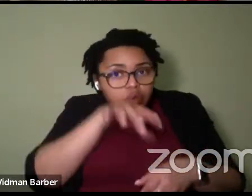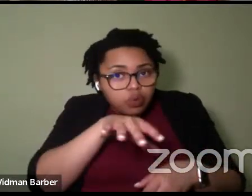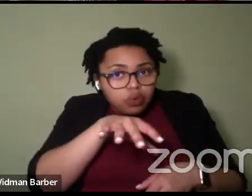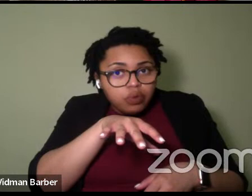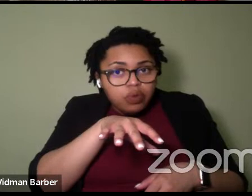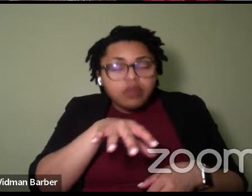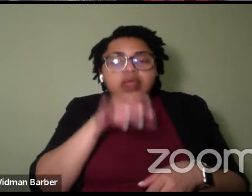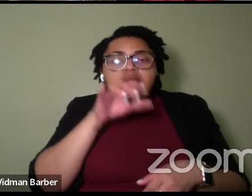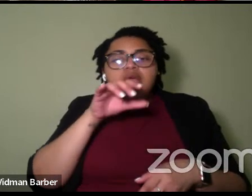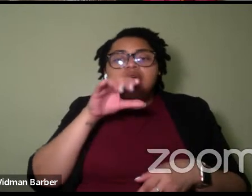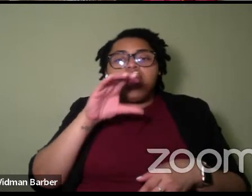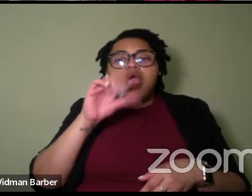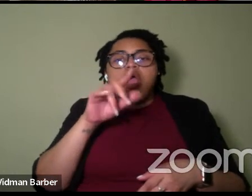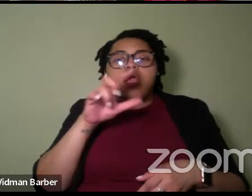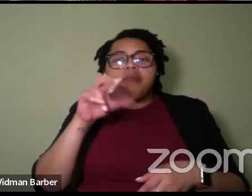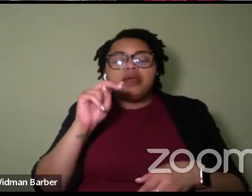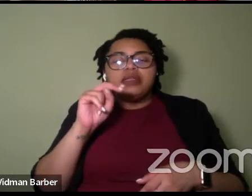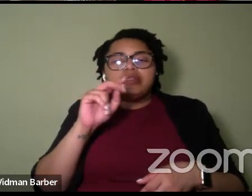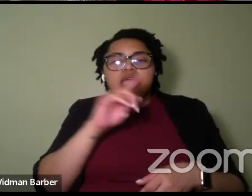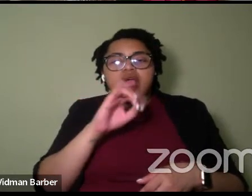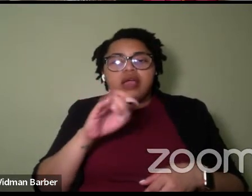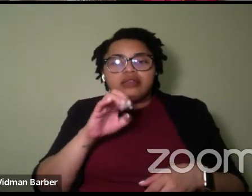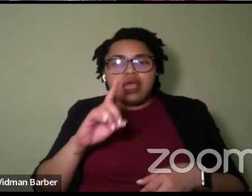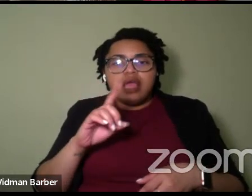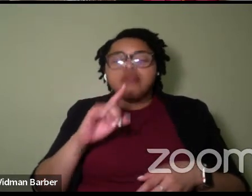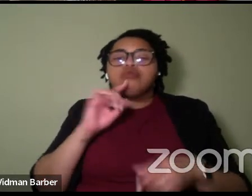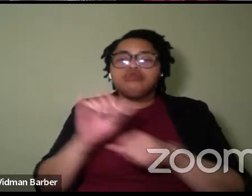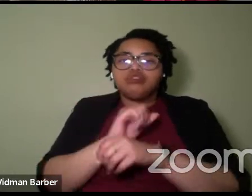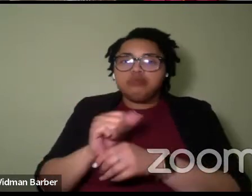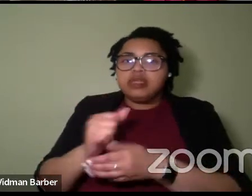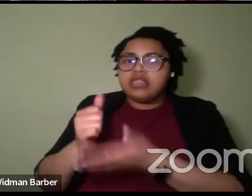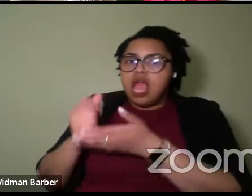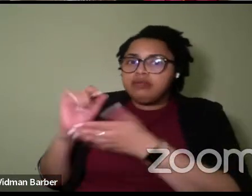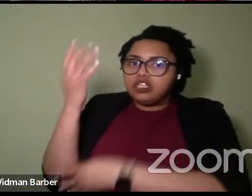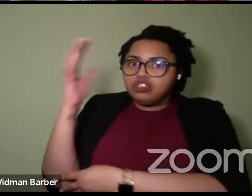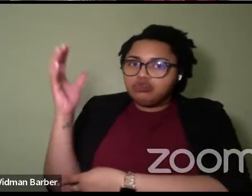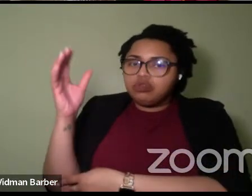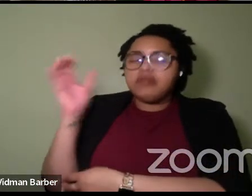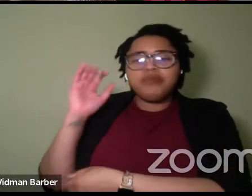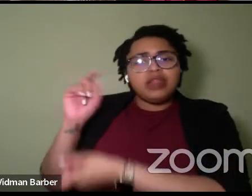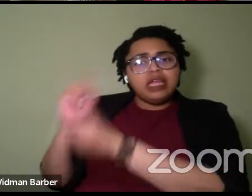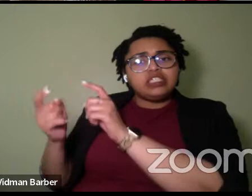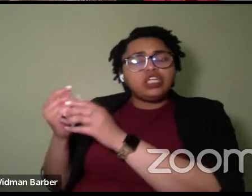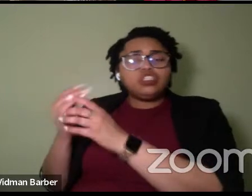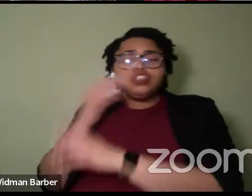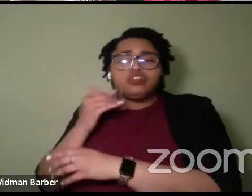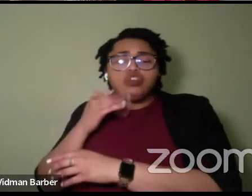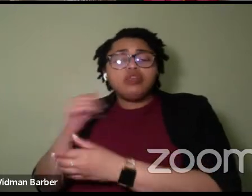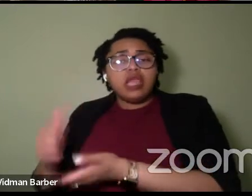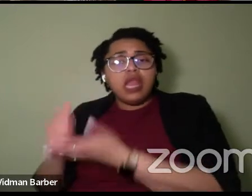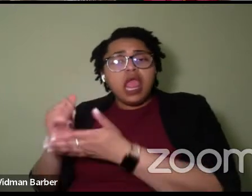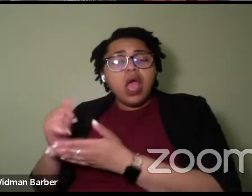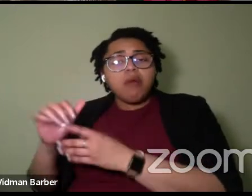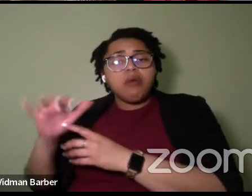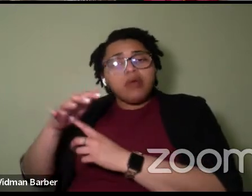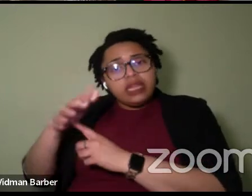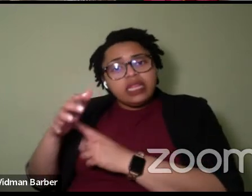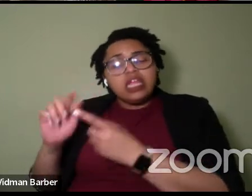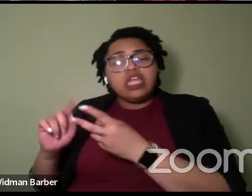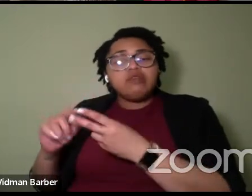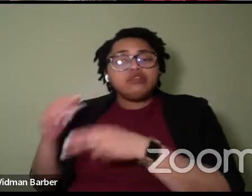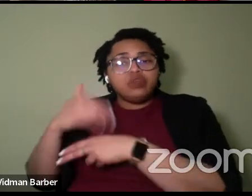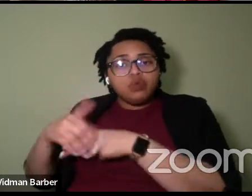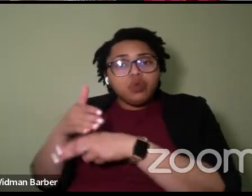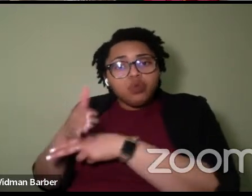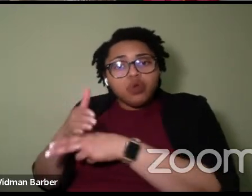would take up this essence and convert it to sugars that could help build leaves or even wood, so that when he would forever be an integral part